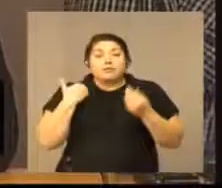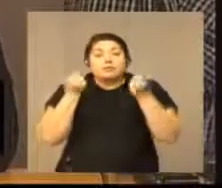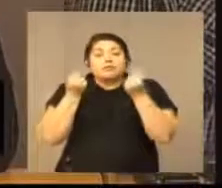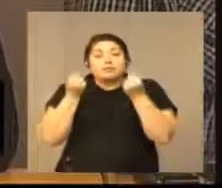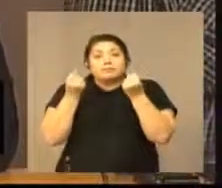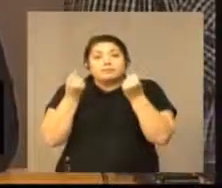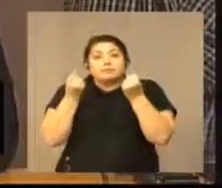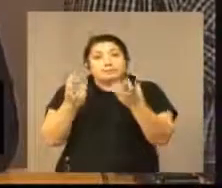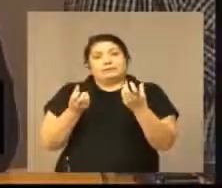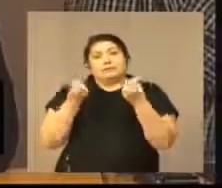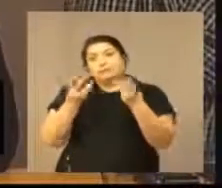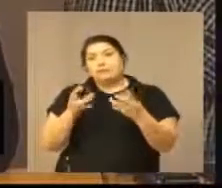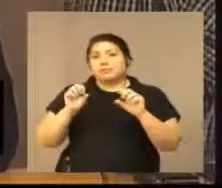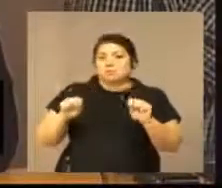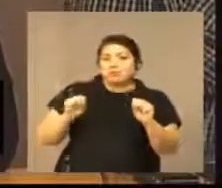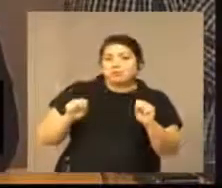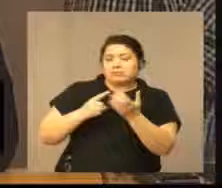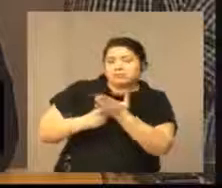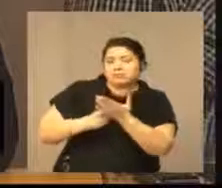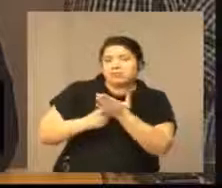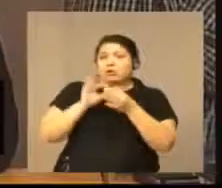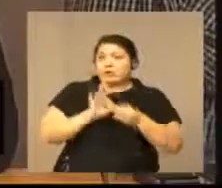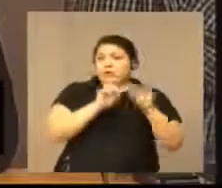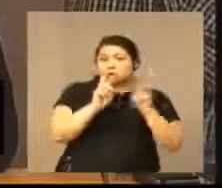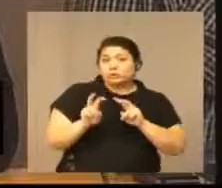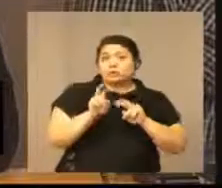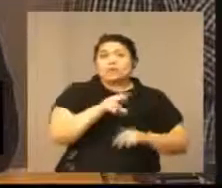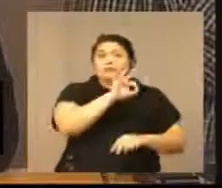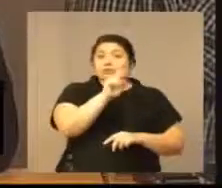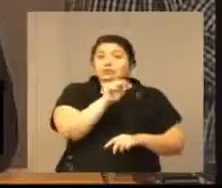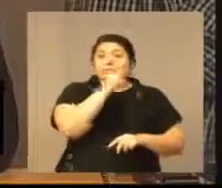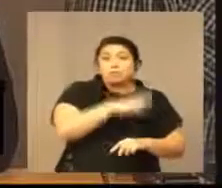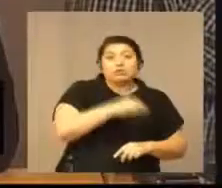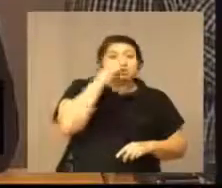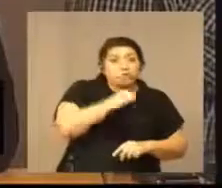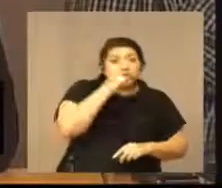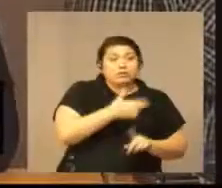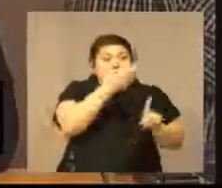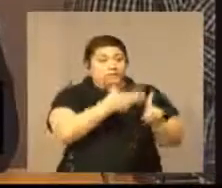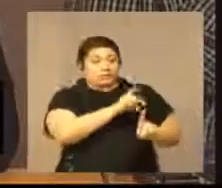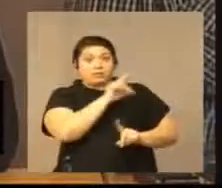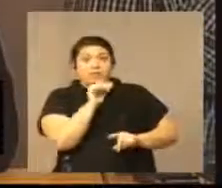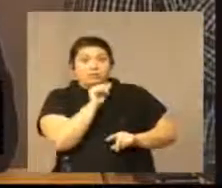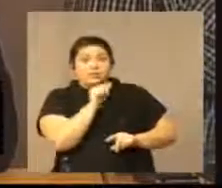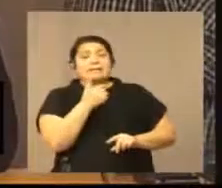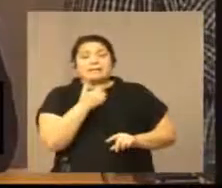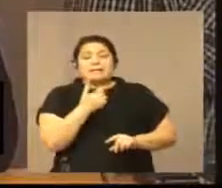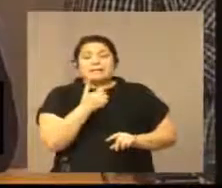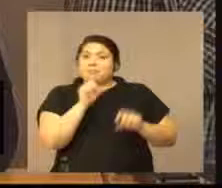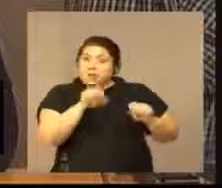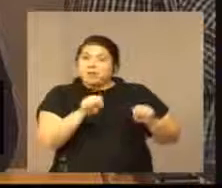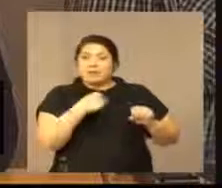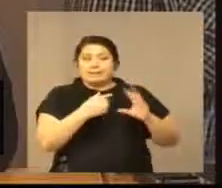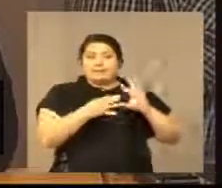more to be said on issues facing First Nation women and girls with disabilities, We also want to hear from our webinar